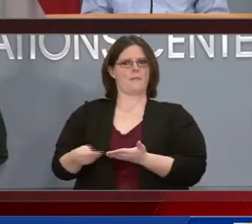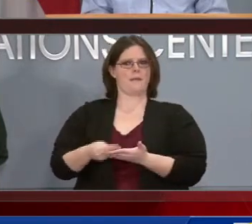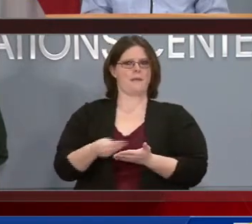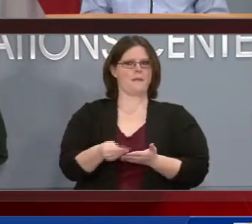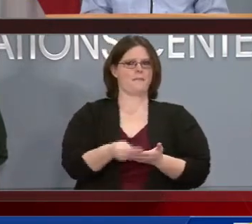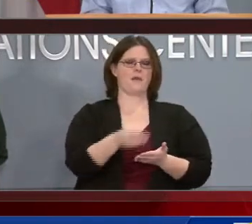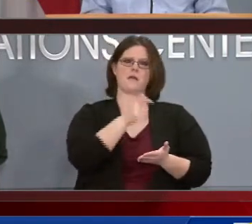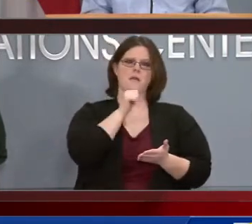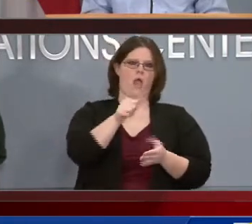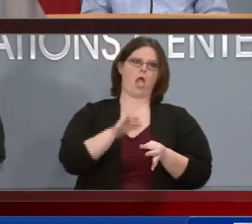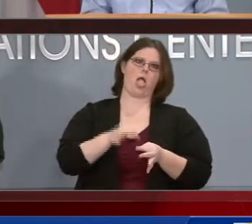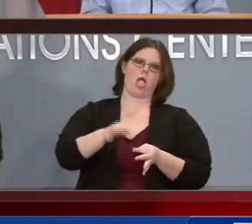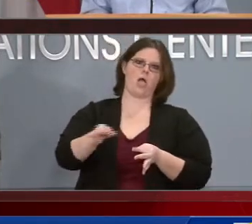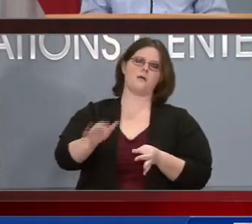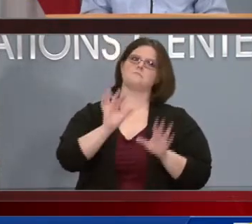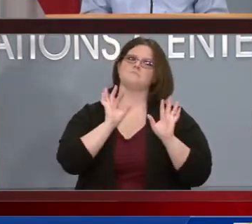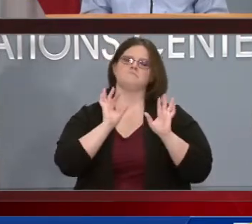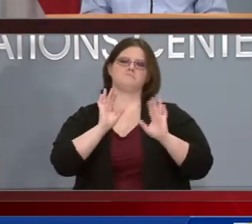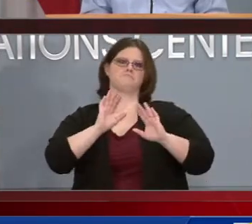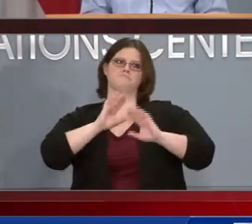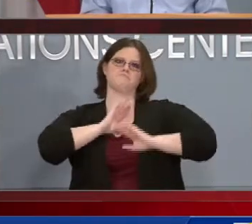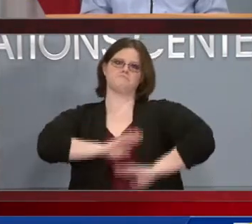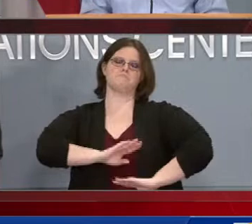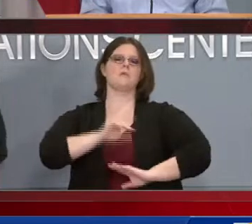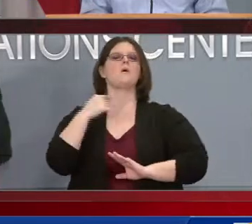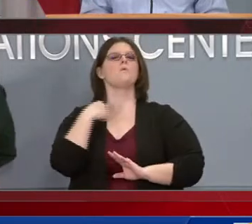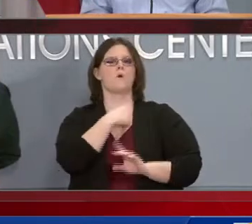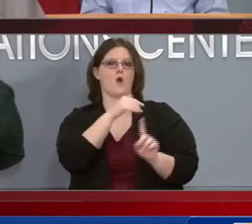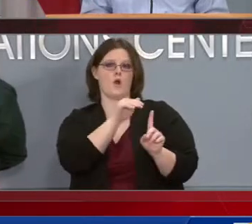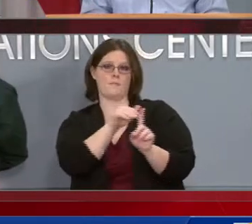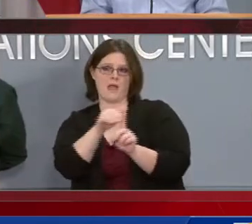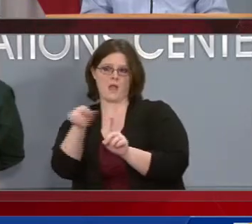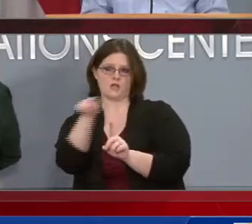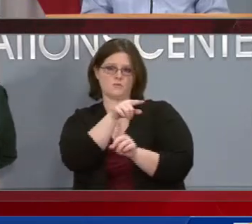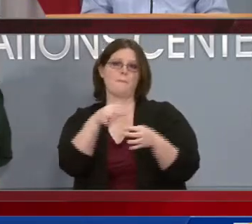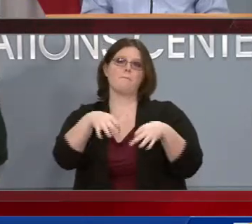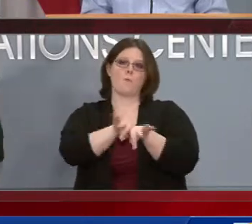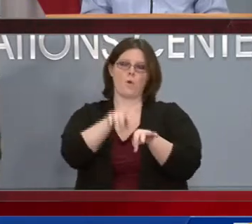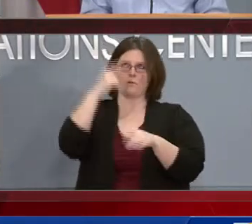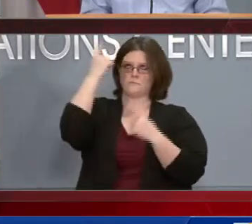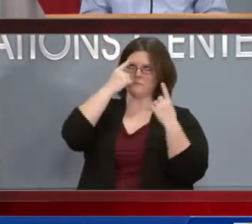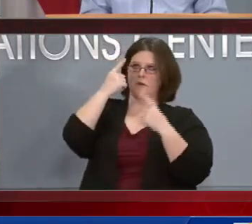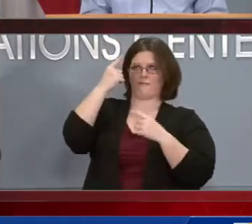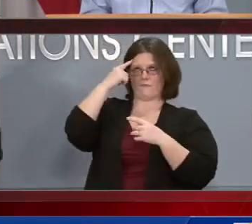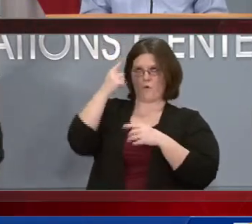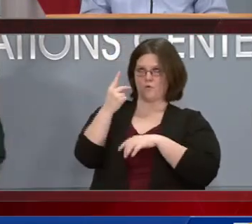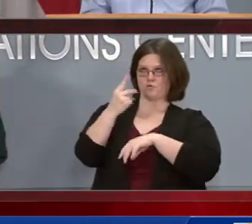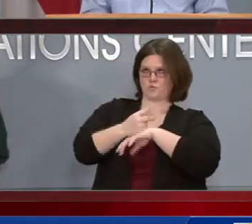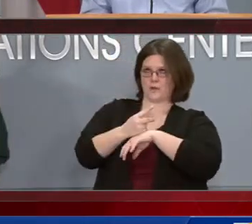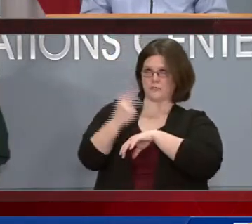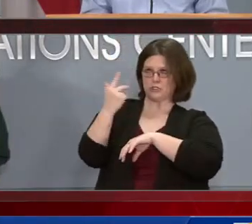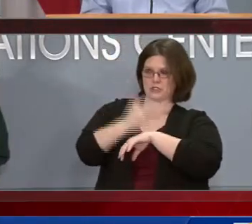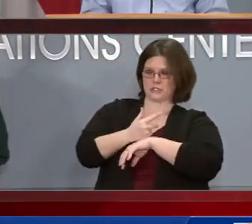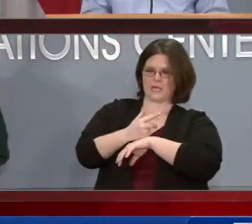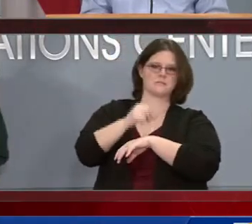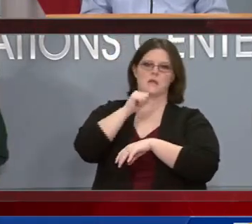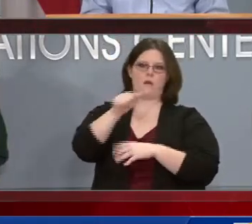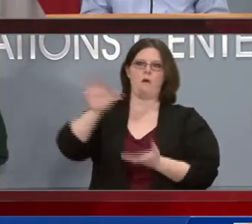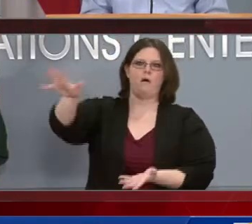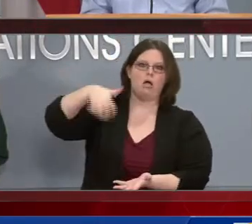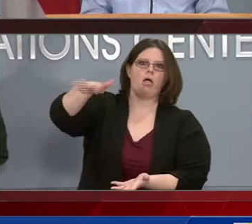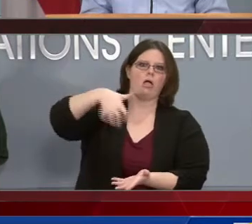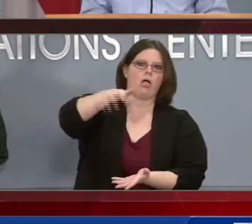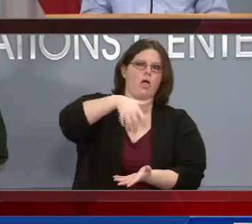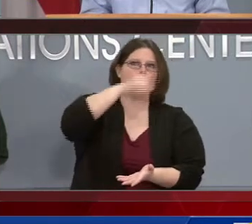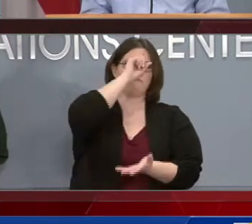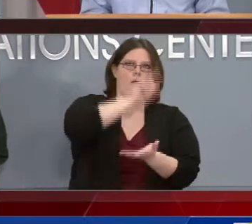their preparedness kits. One reminder that we do have is that individuals focus on what they would need for the next two to three days and not to take more than they need